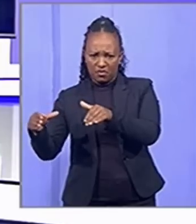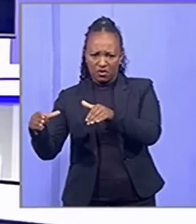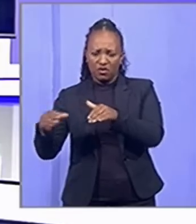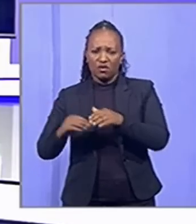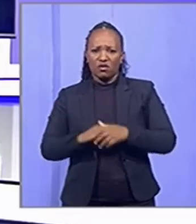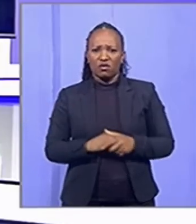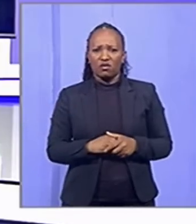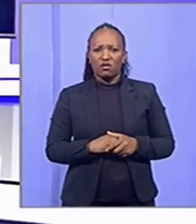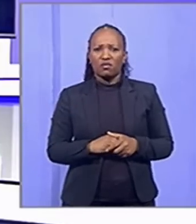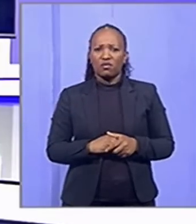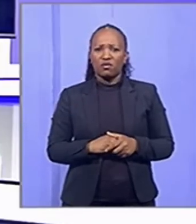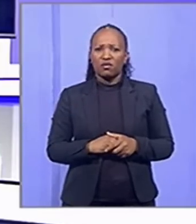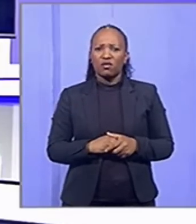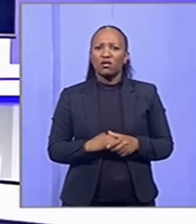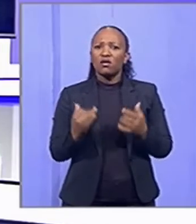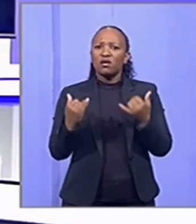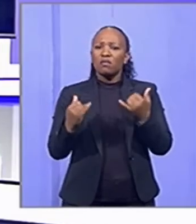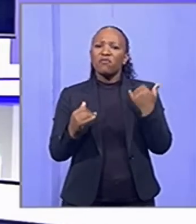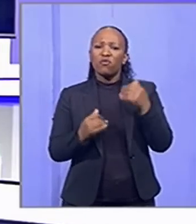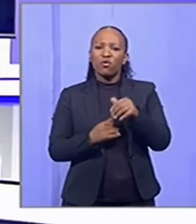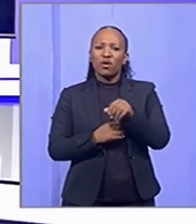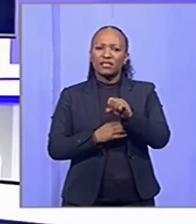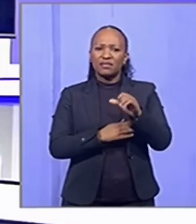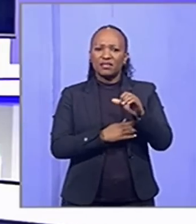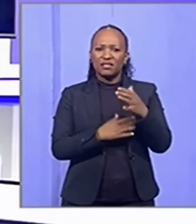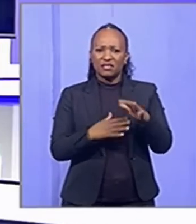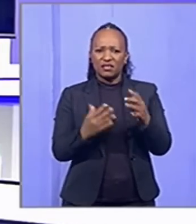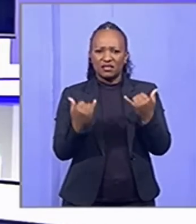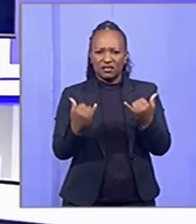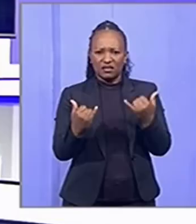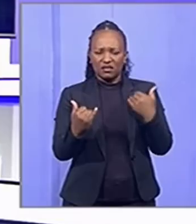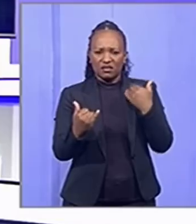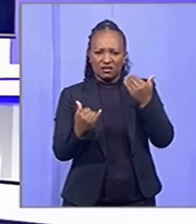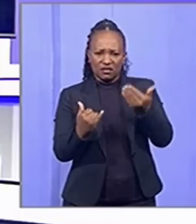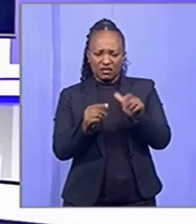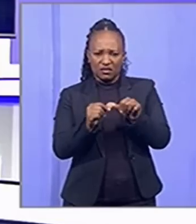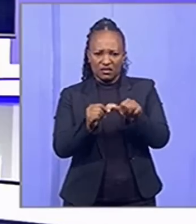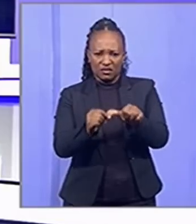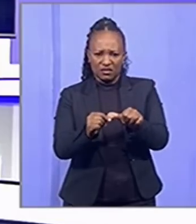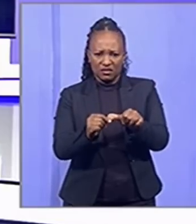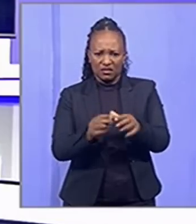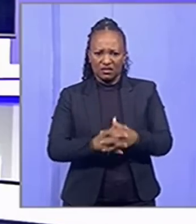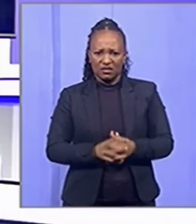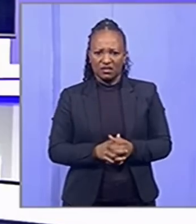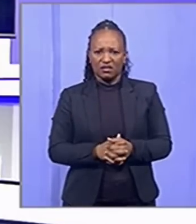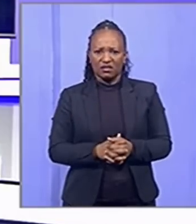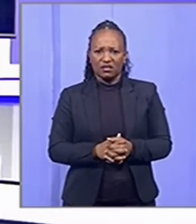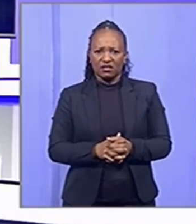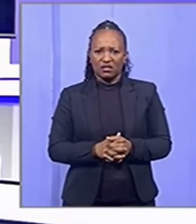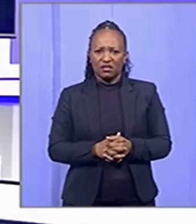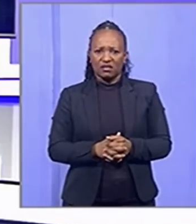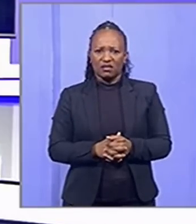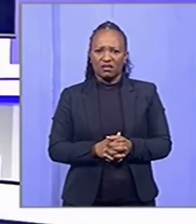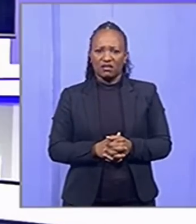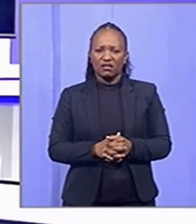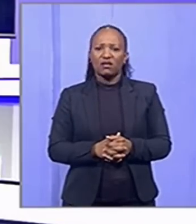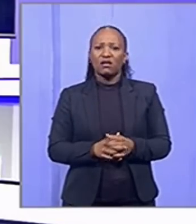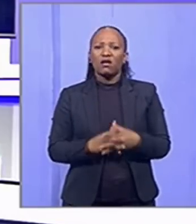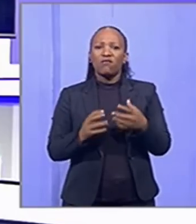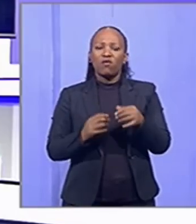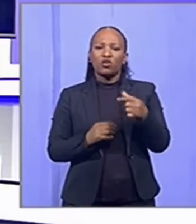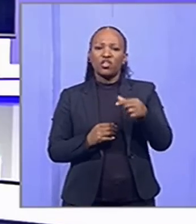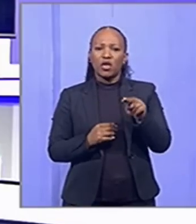mo mokga o nang le tseko e kgahlano le SABC ka tshebediso ya lereo la mmuso wa naha wa